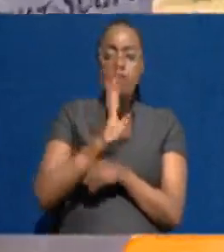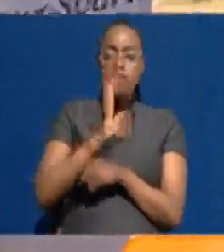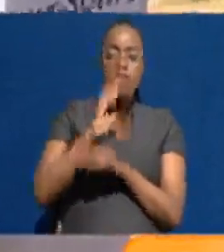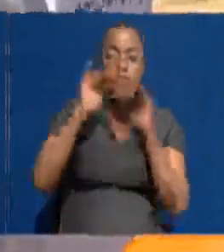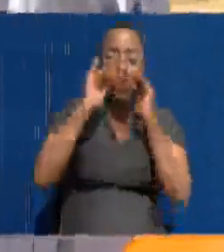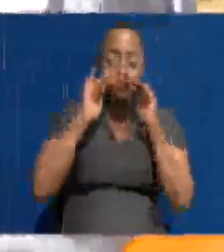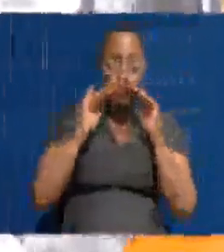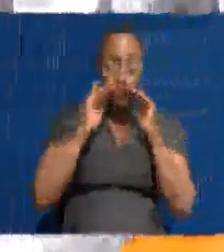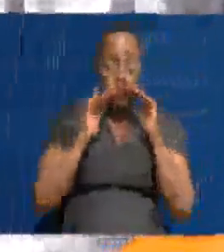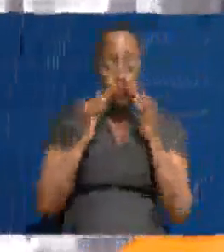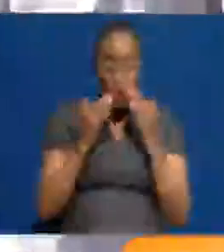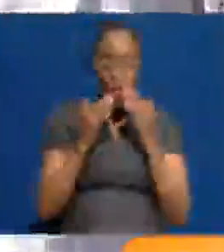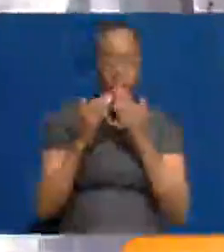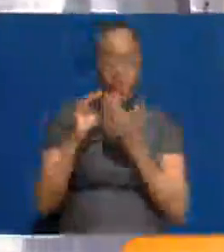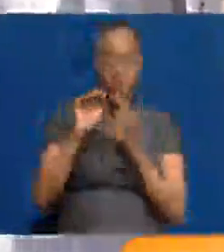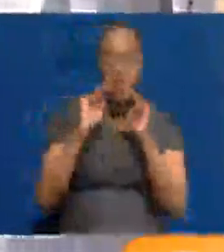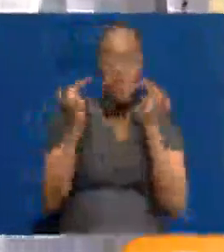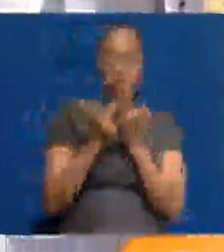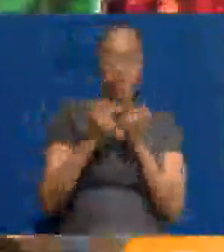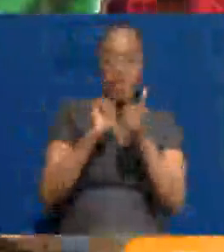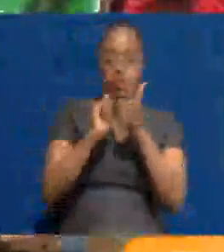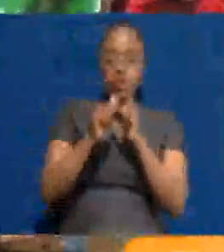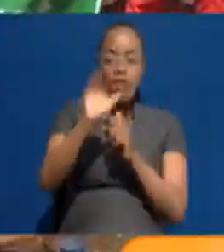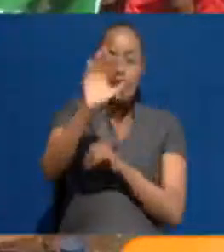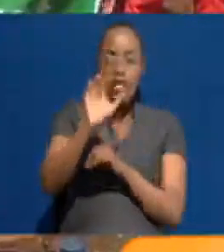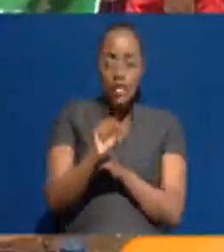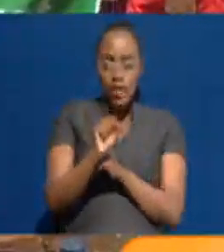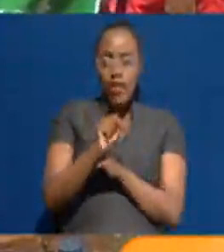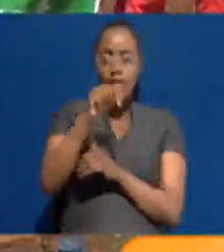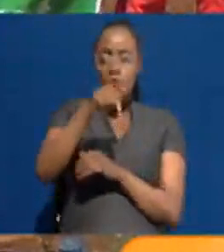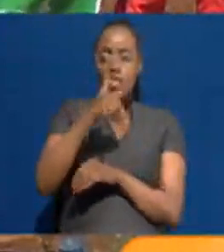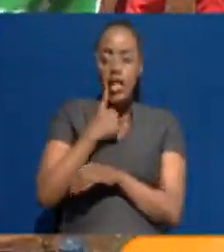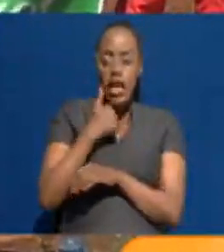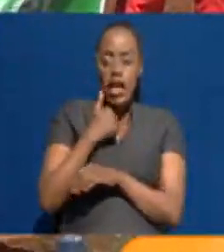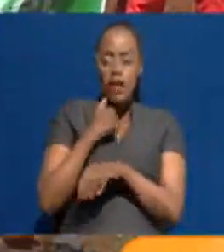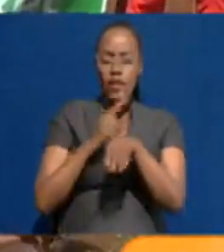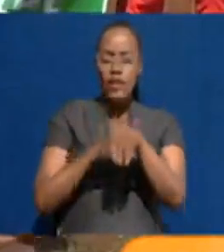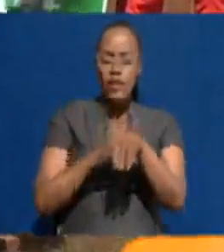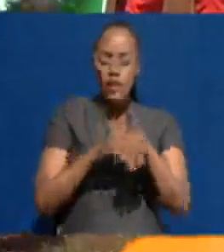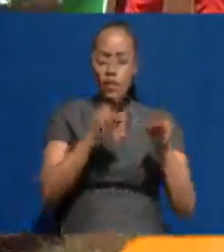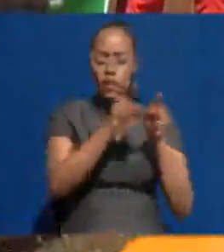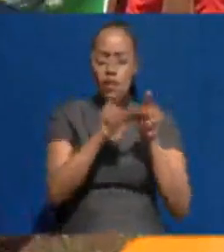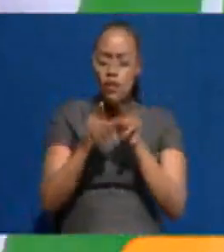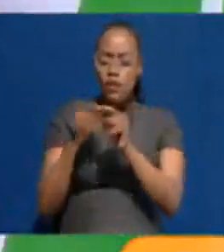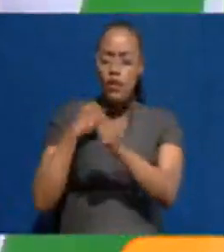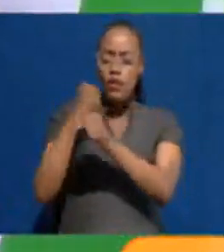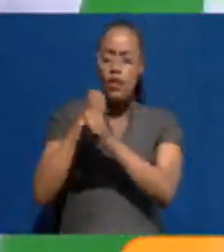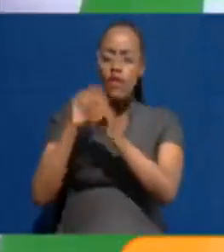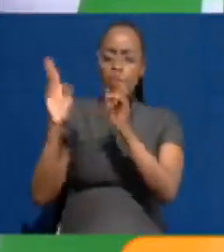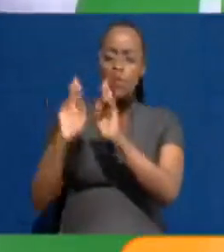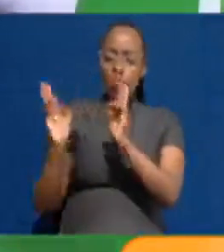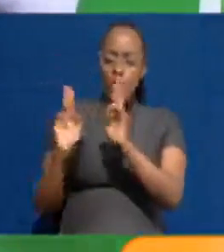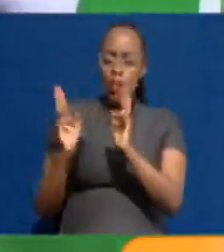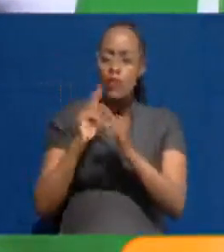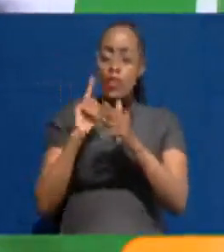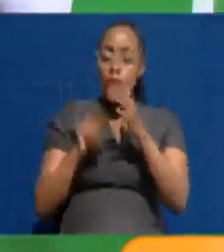complex in Kapsabet, Sports Cabinet Secretary Ababu Namwamba issued a stern warning to the managers stationed in various training camps,